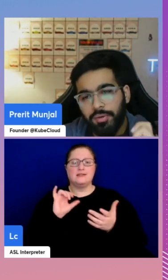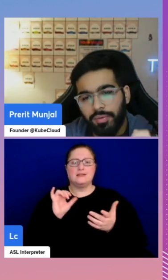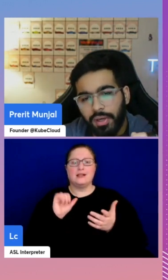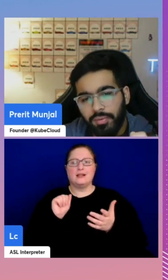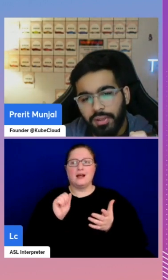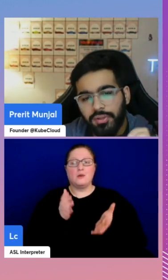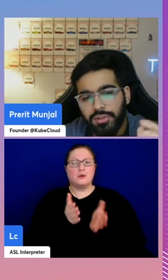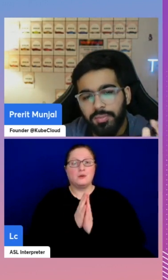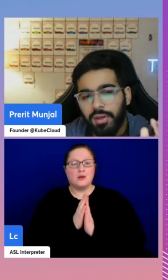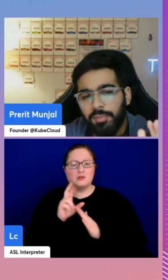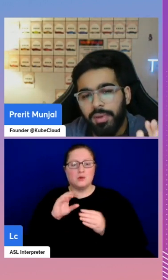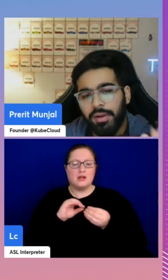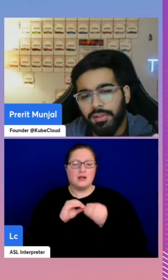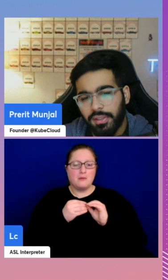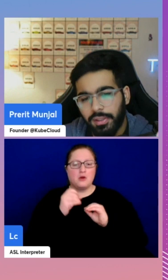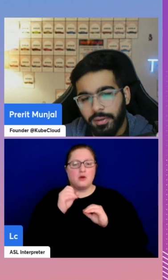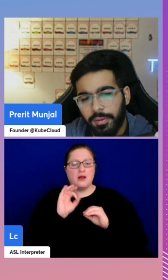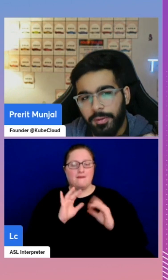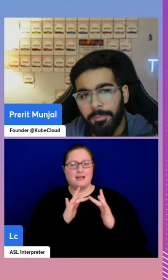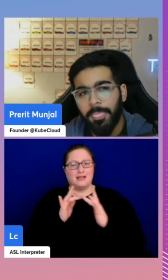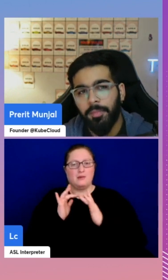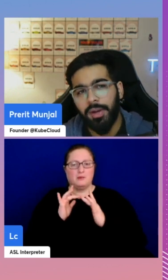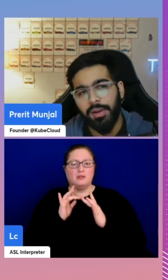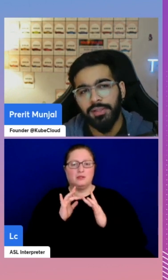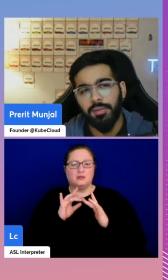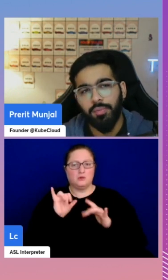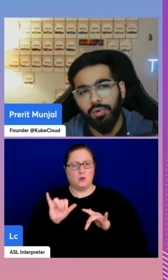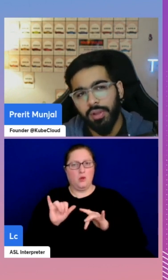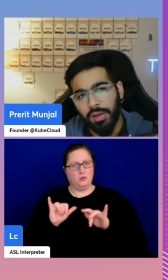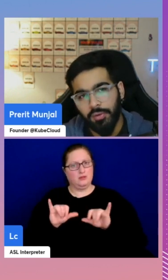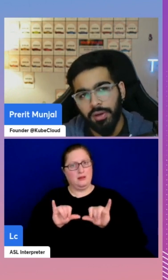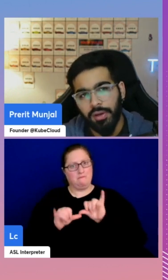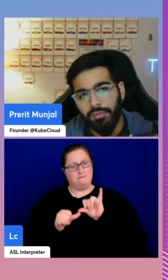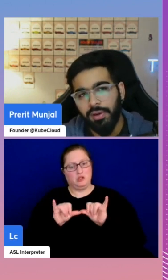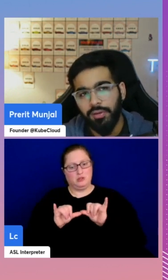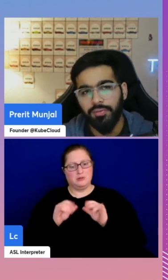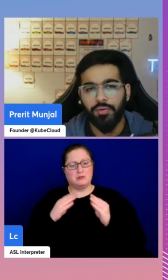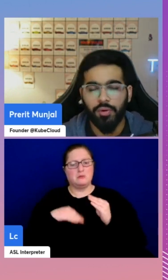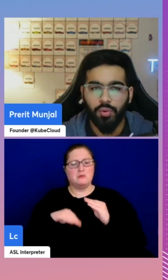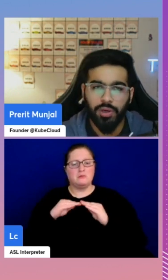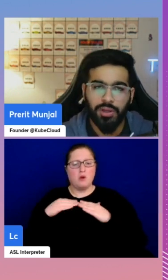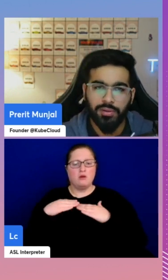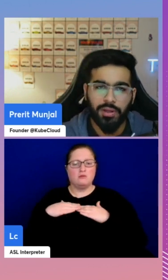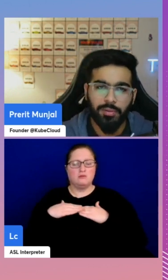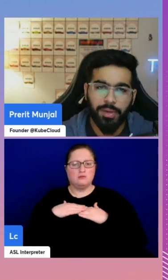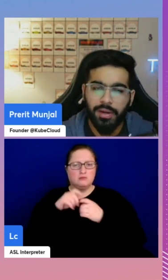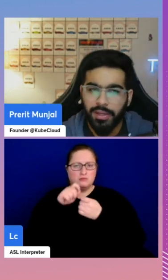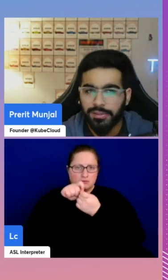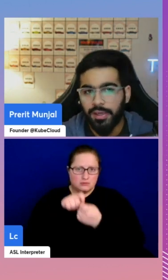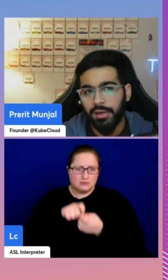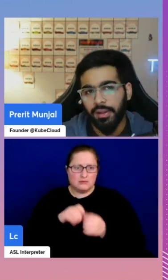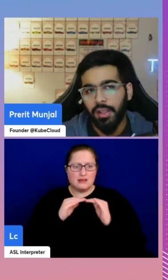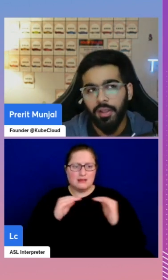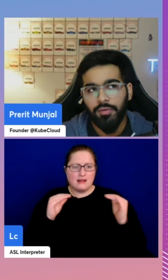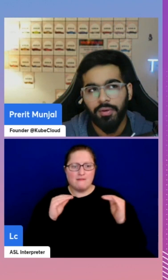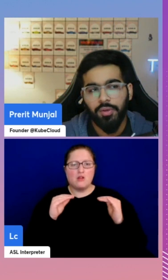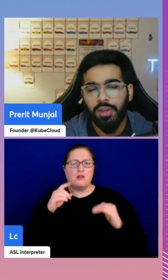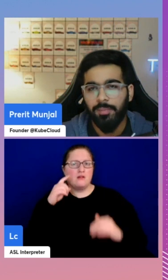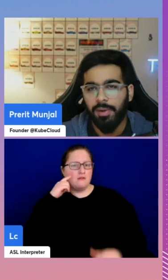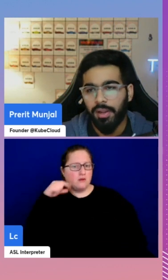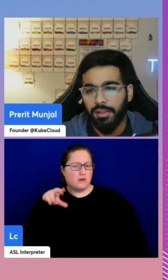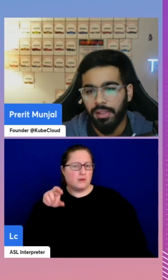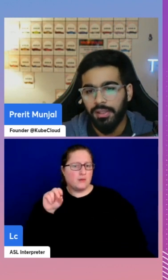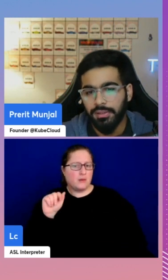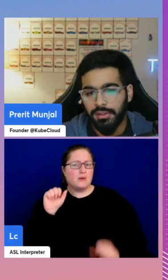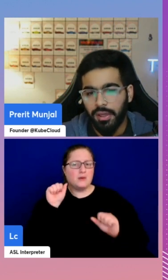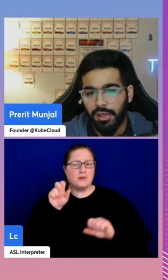is number of networks. So similarly metrics are there. Okay, metrics are more granular level. For quota there are metrics, and you